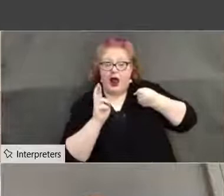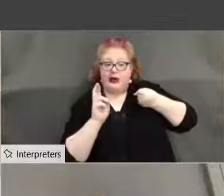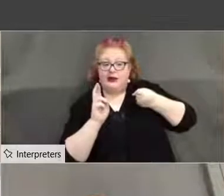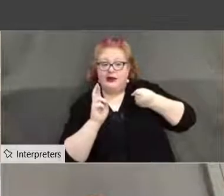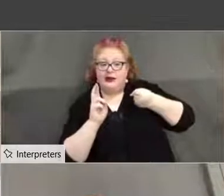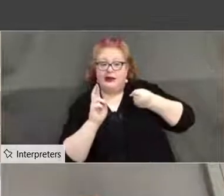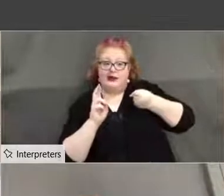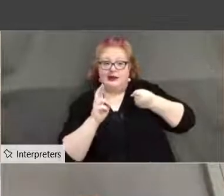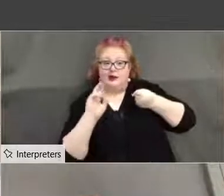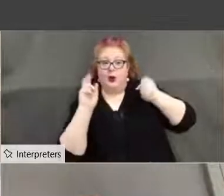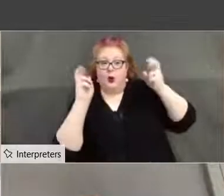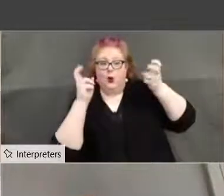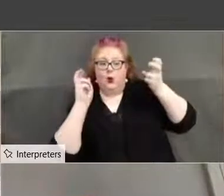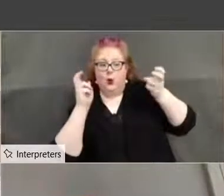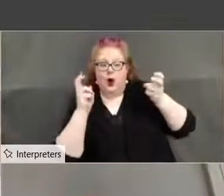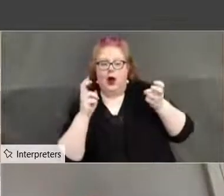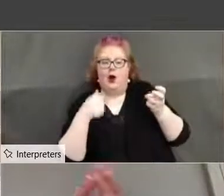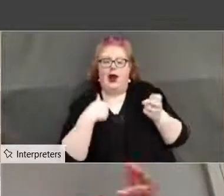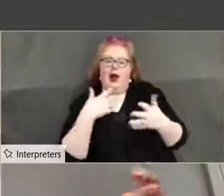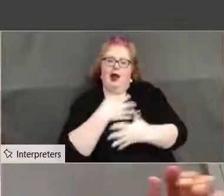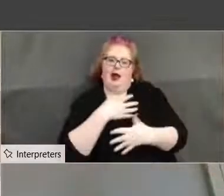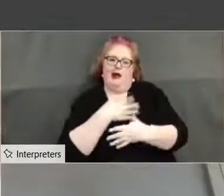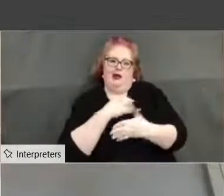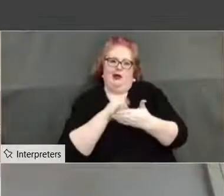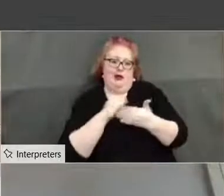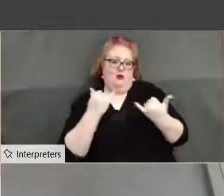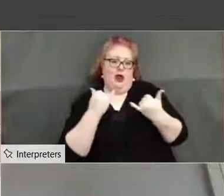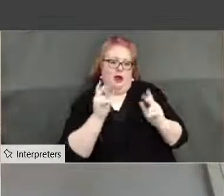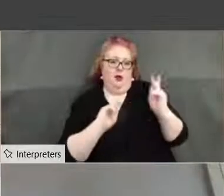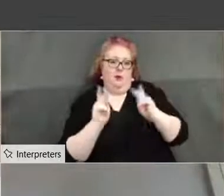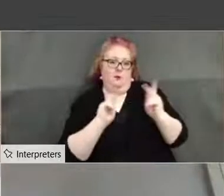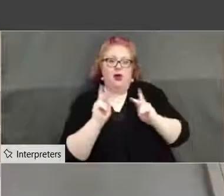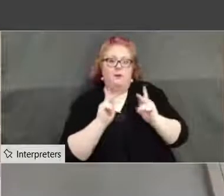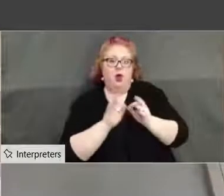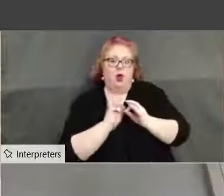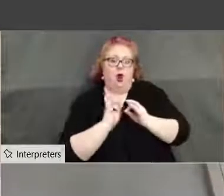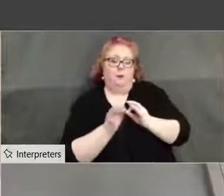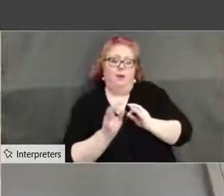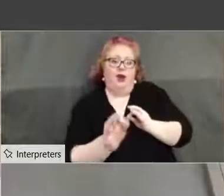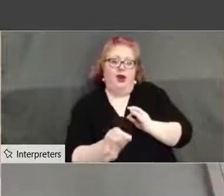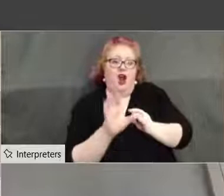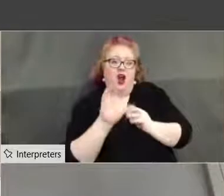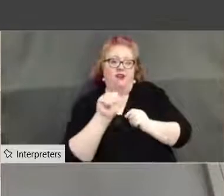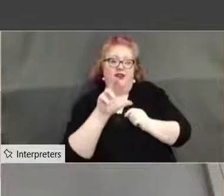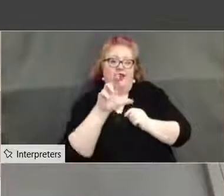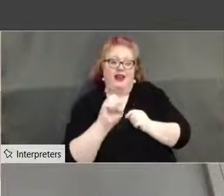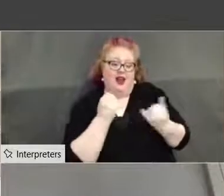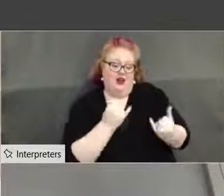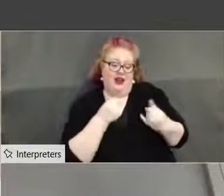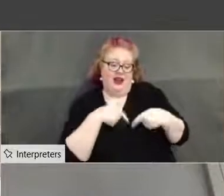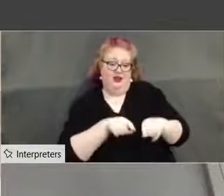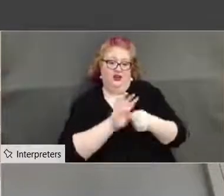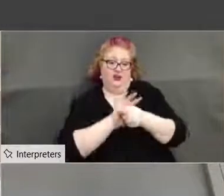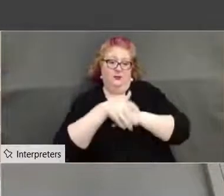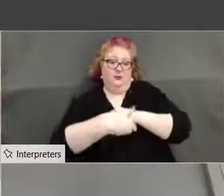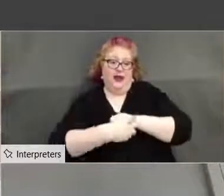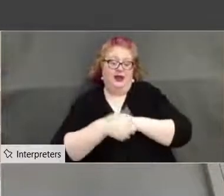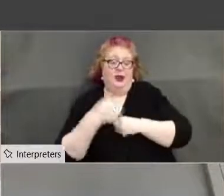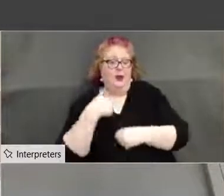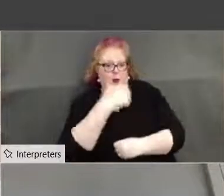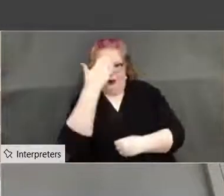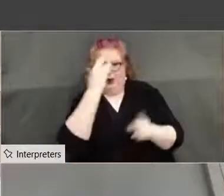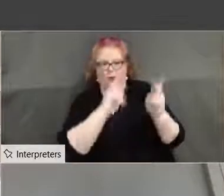fear is all of this delayed care through the pandemic, what's that going to mean? Because we all know that people have chronic